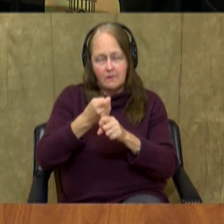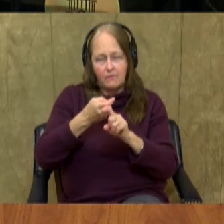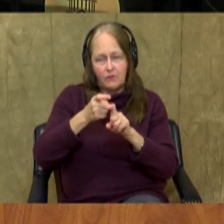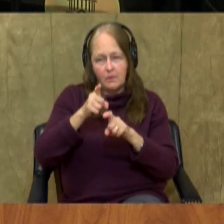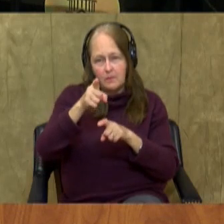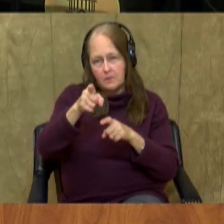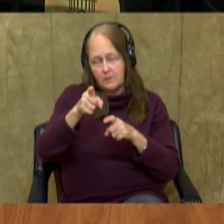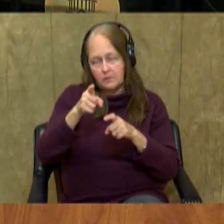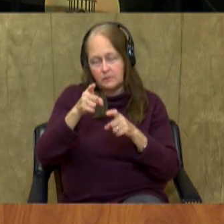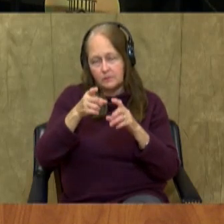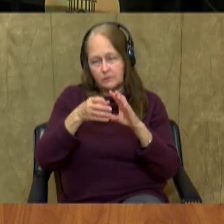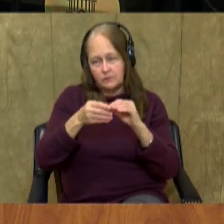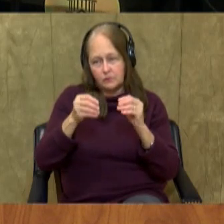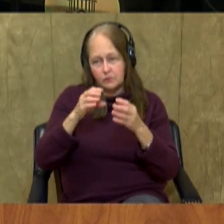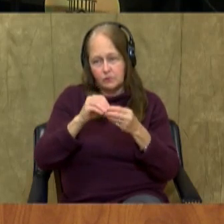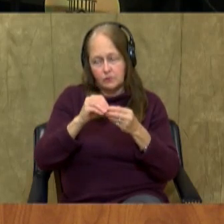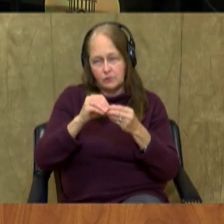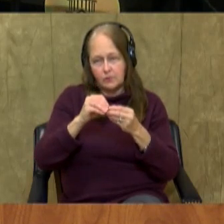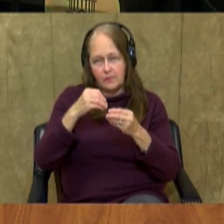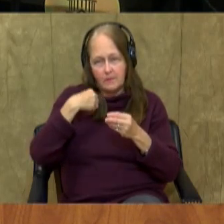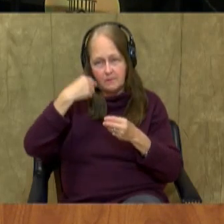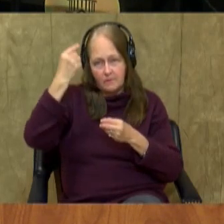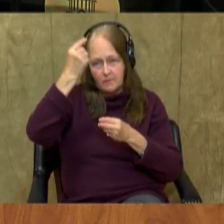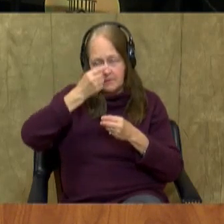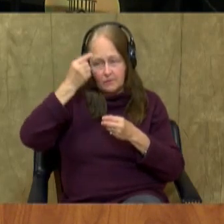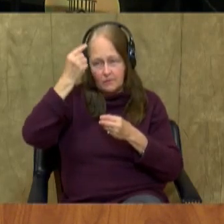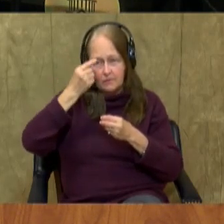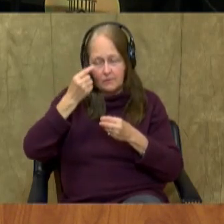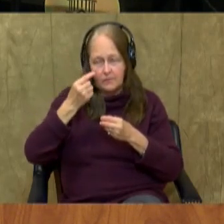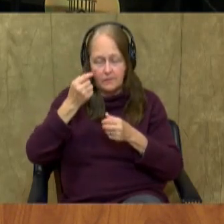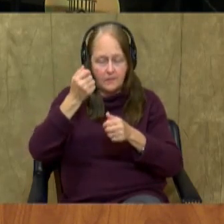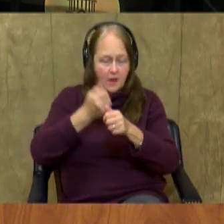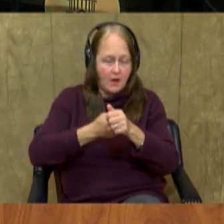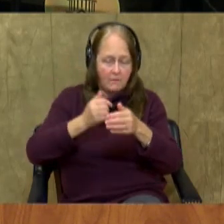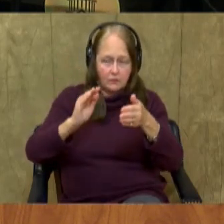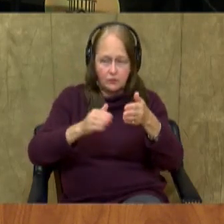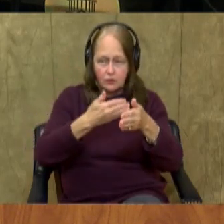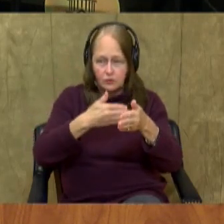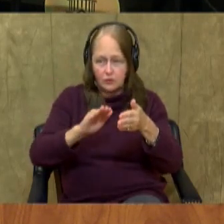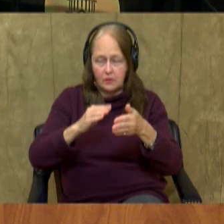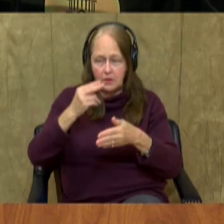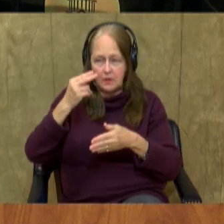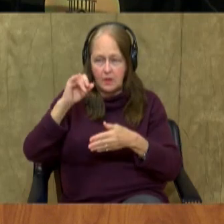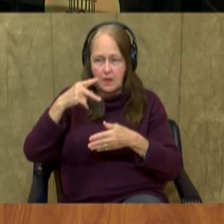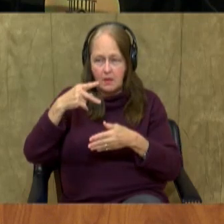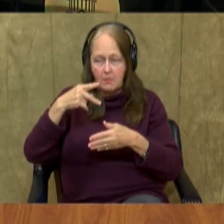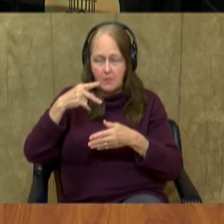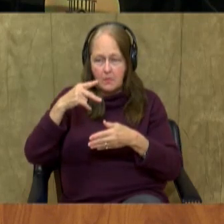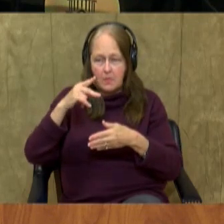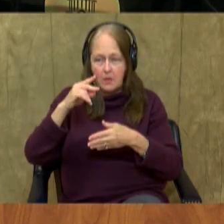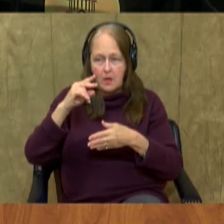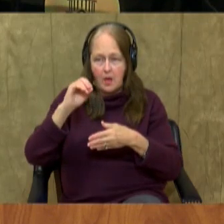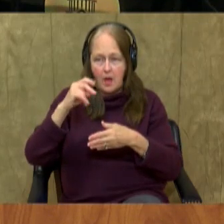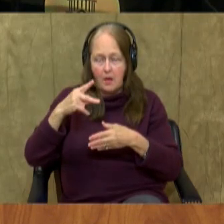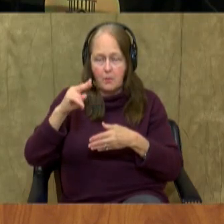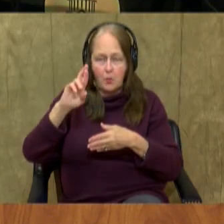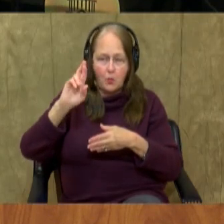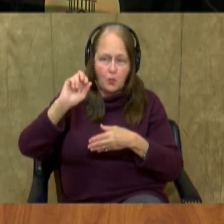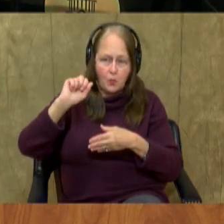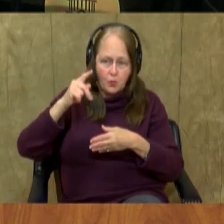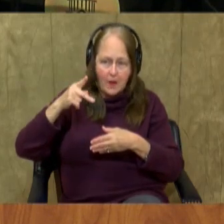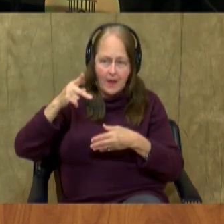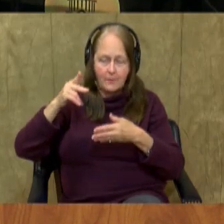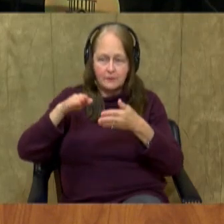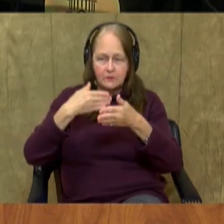text. Well, when I think about it, every song, every hip hop rap song I've heard as well,